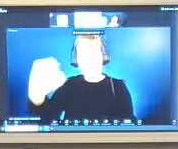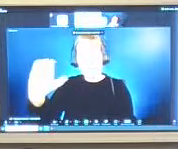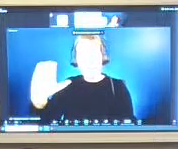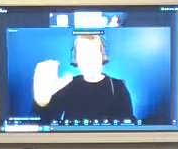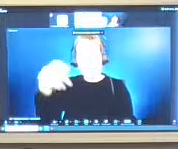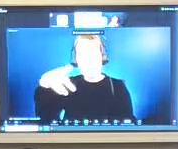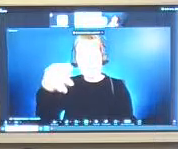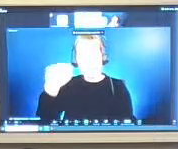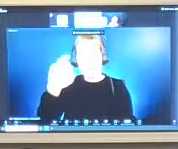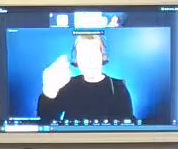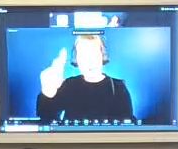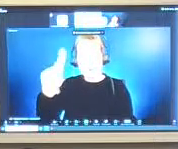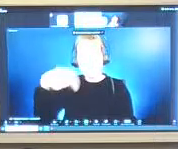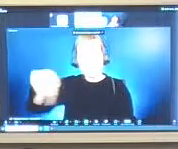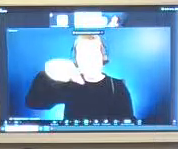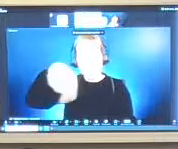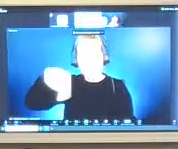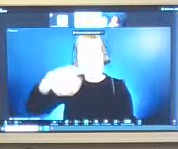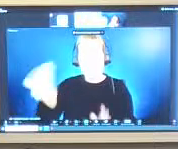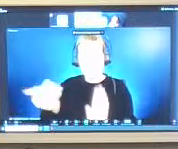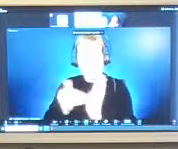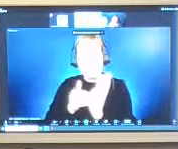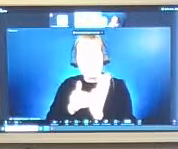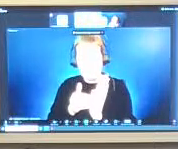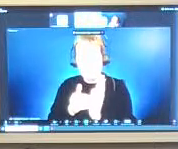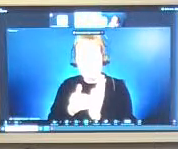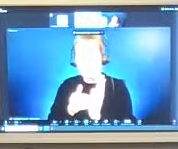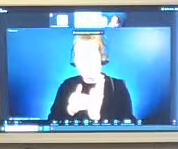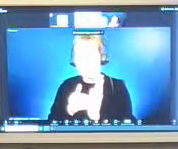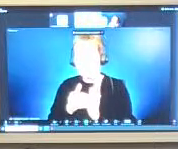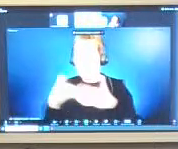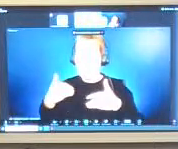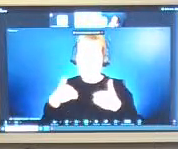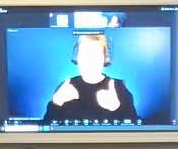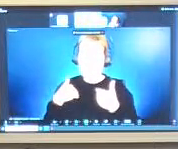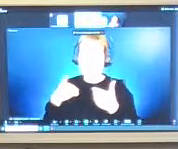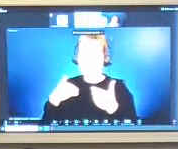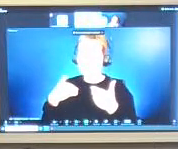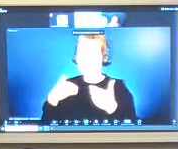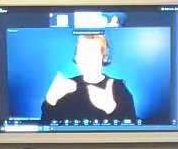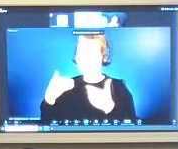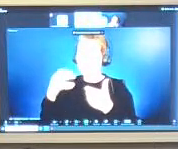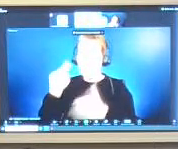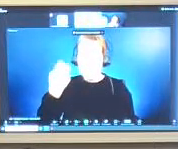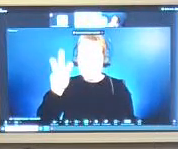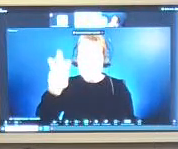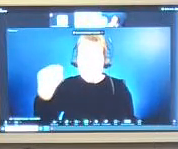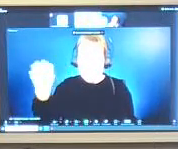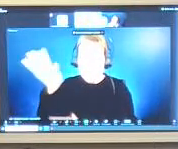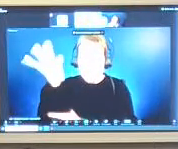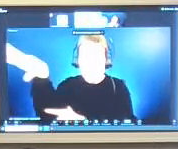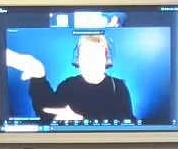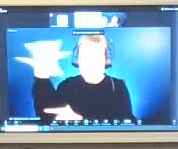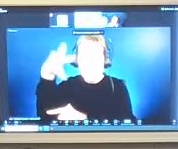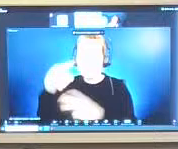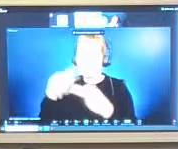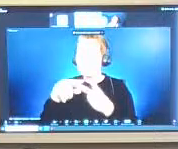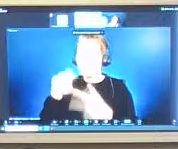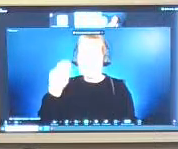Circle, having venues, having the mayors there. So Mayor of Charleston, Mayor of North